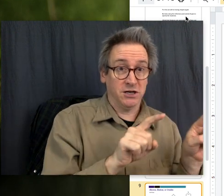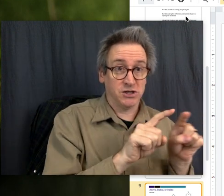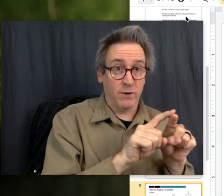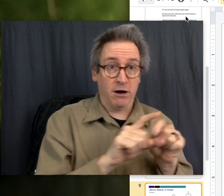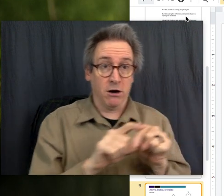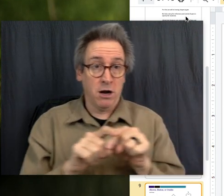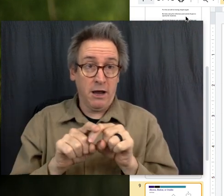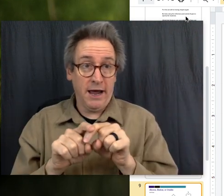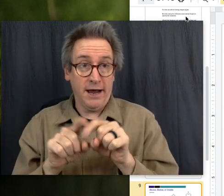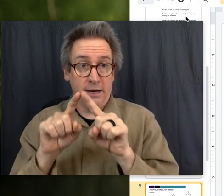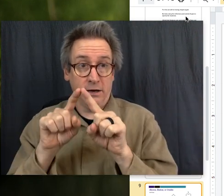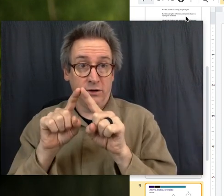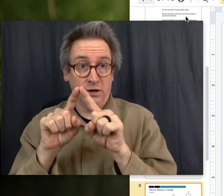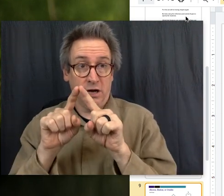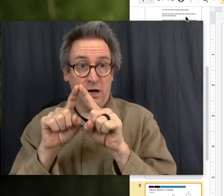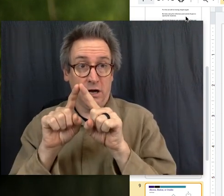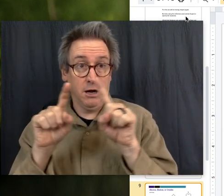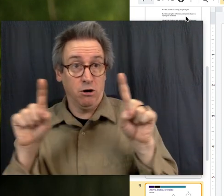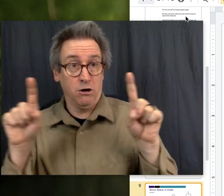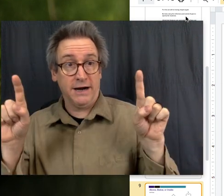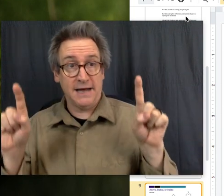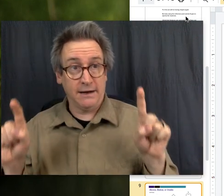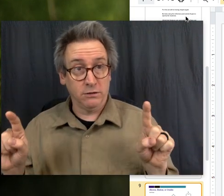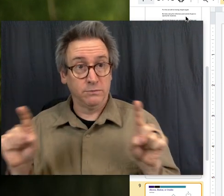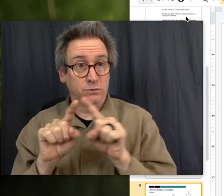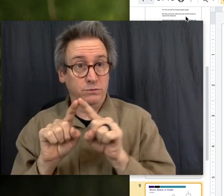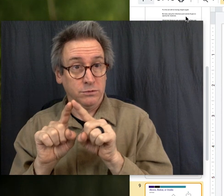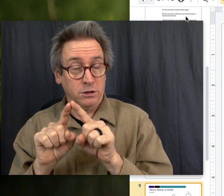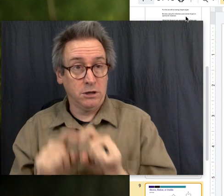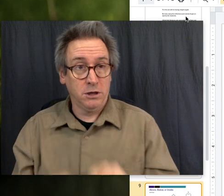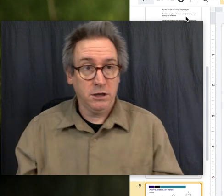a square and a rectangle,